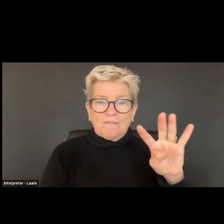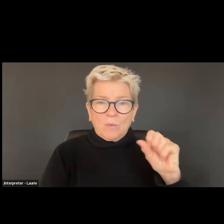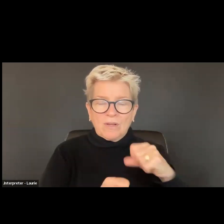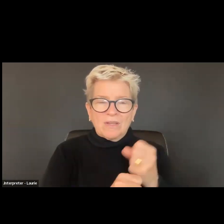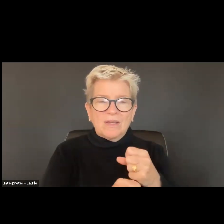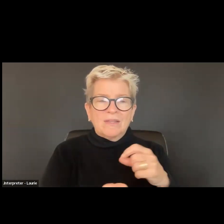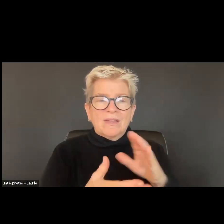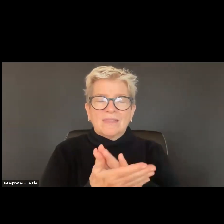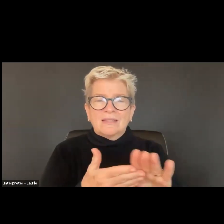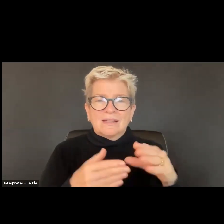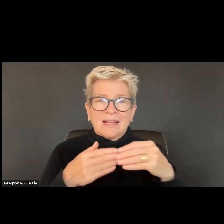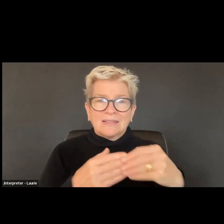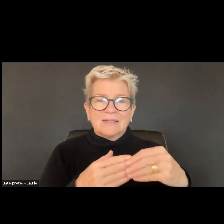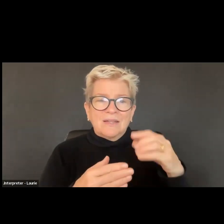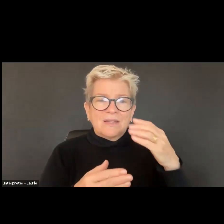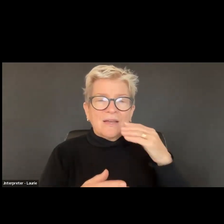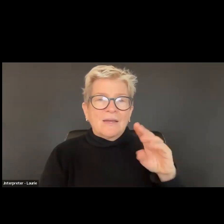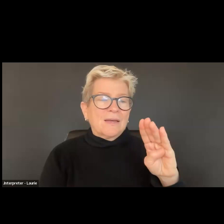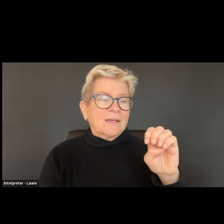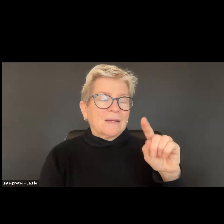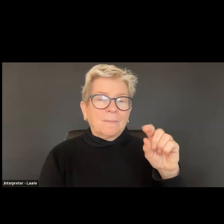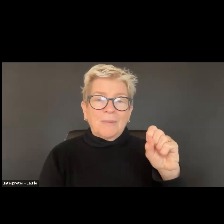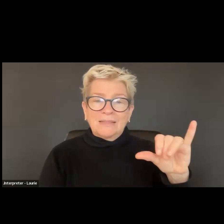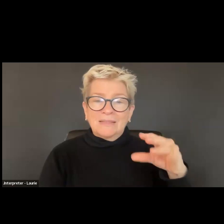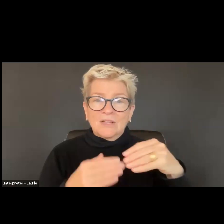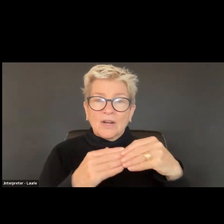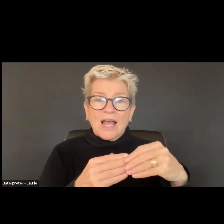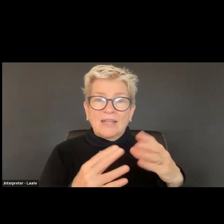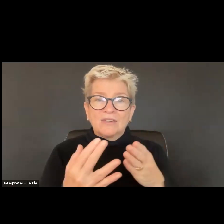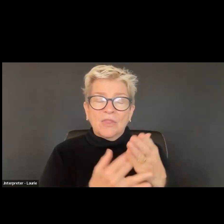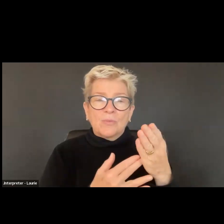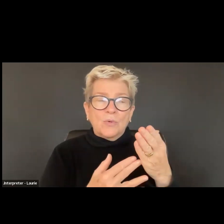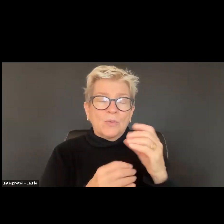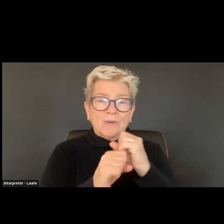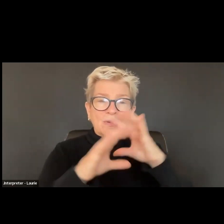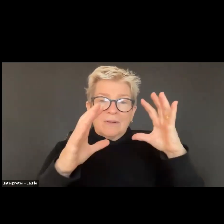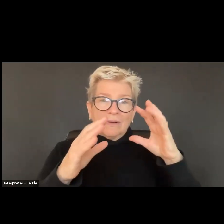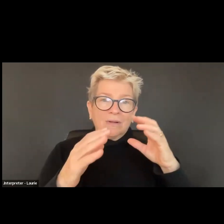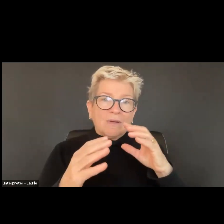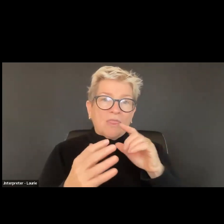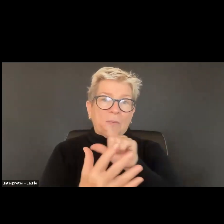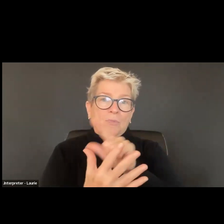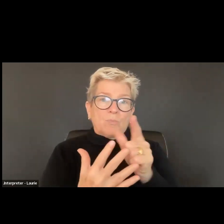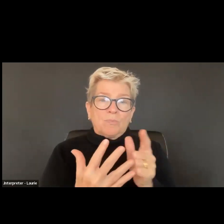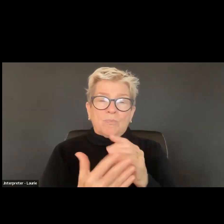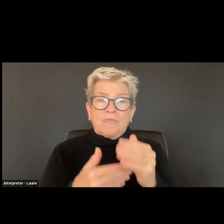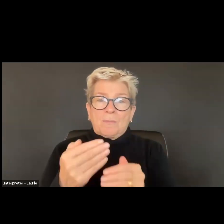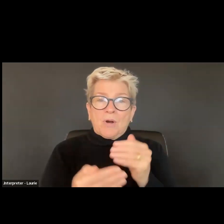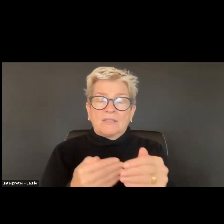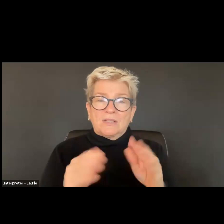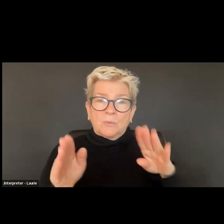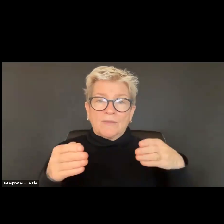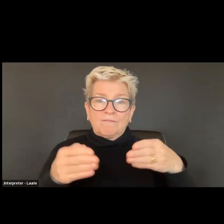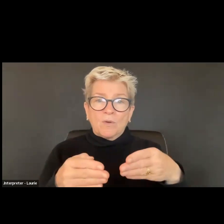nice segue. Betsy's going to walk us through where we are in our process with a particular focus